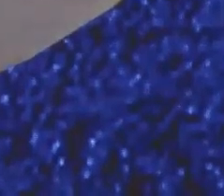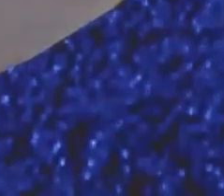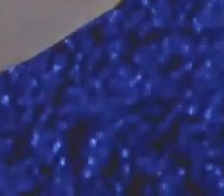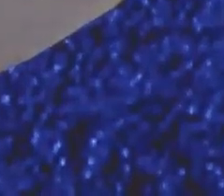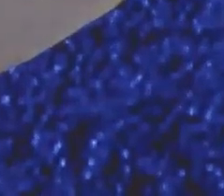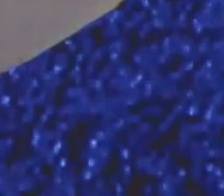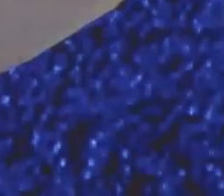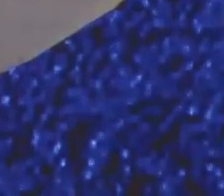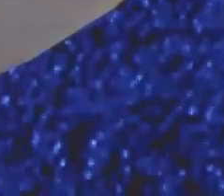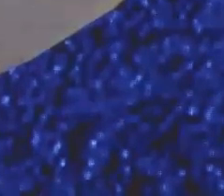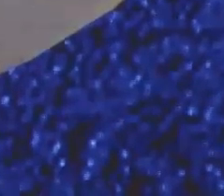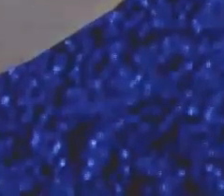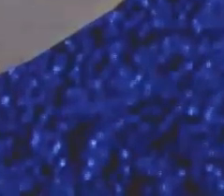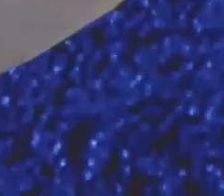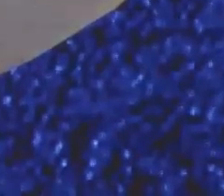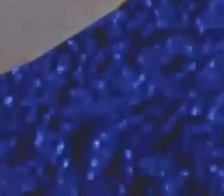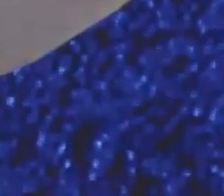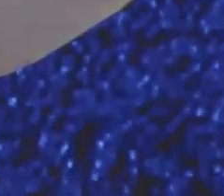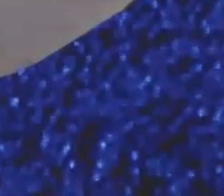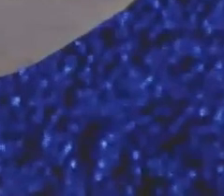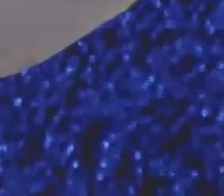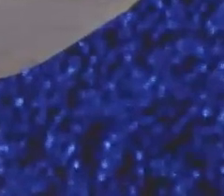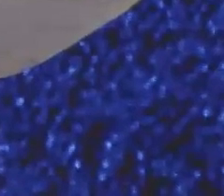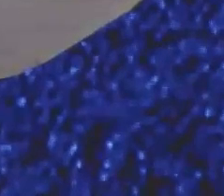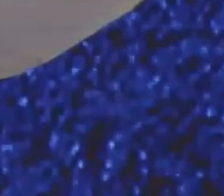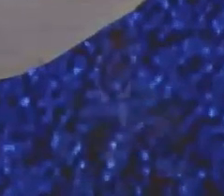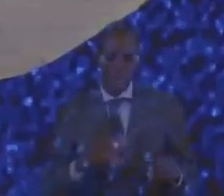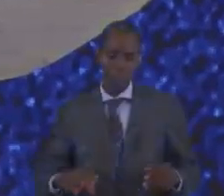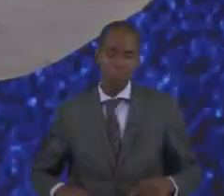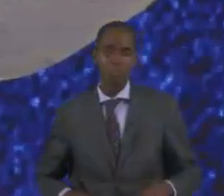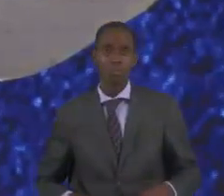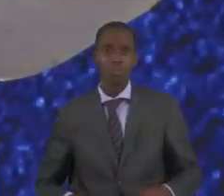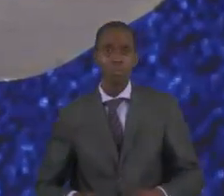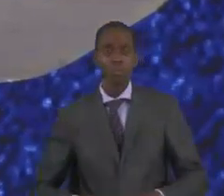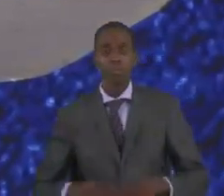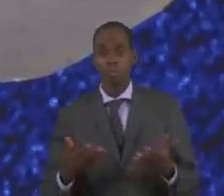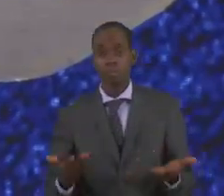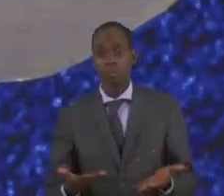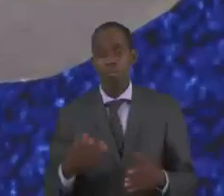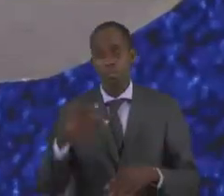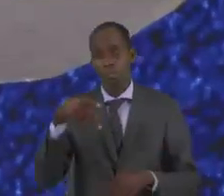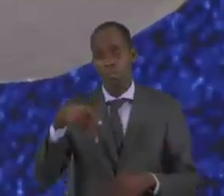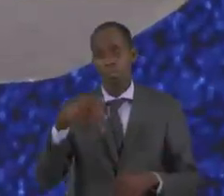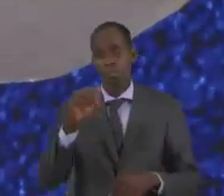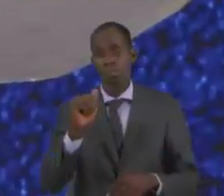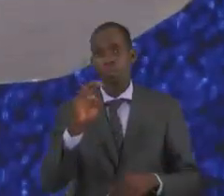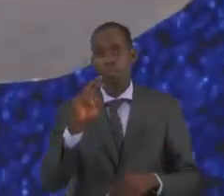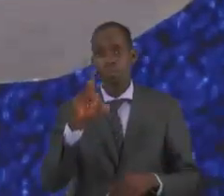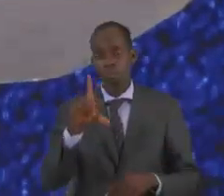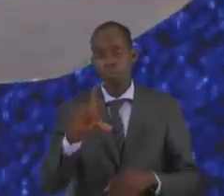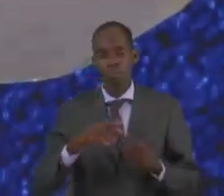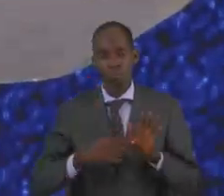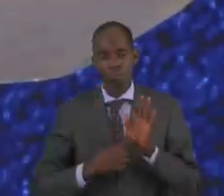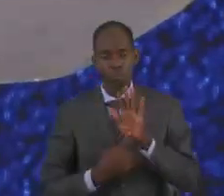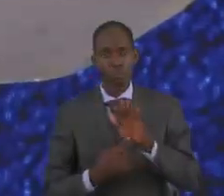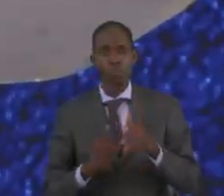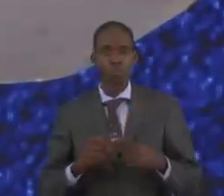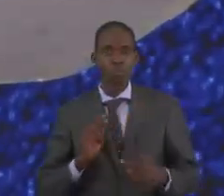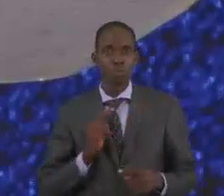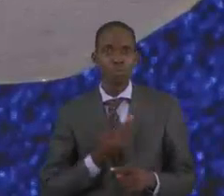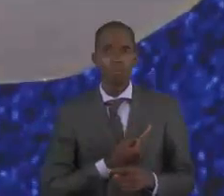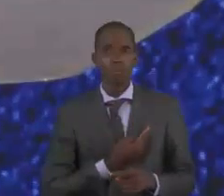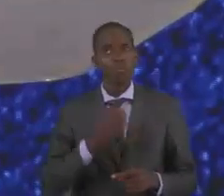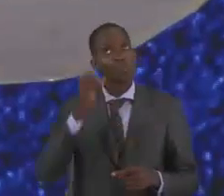be the servant of Christ. Here Paul reveals to us his